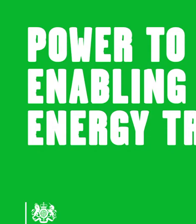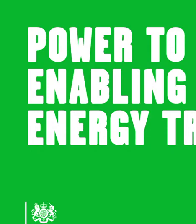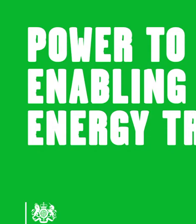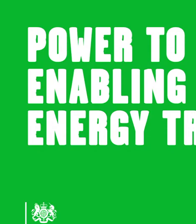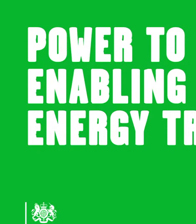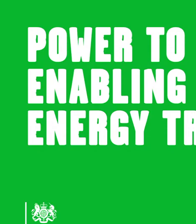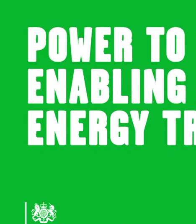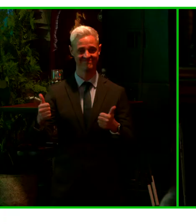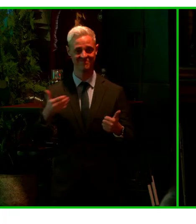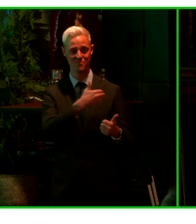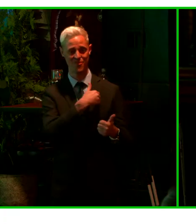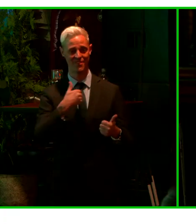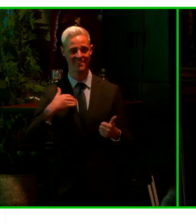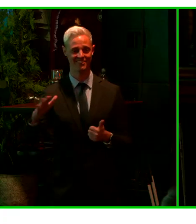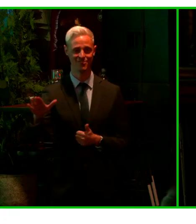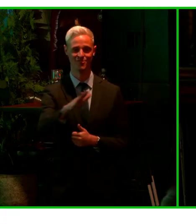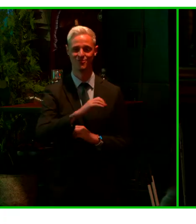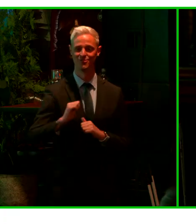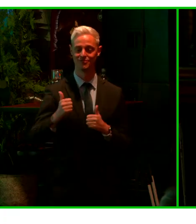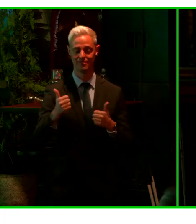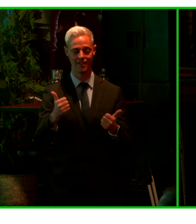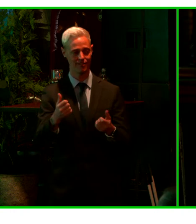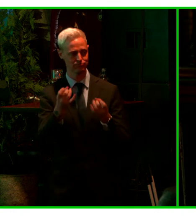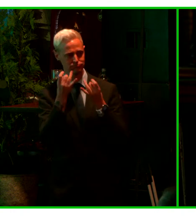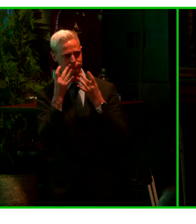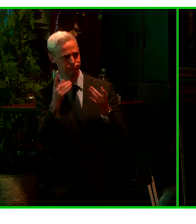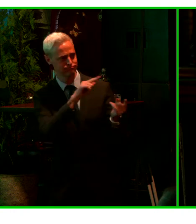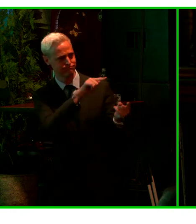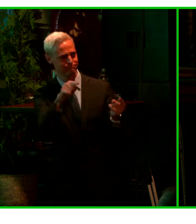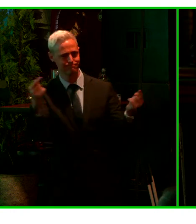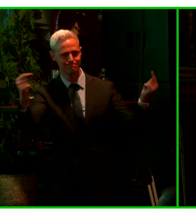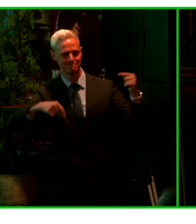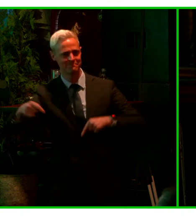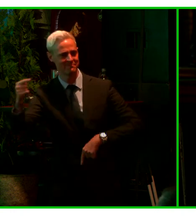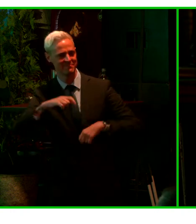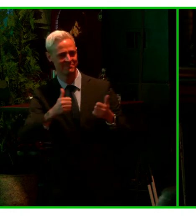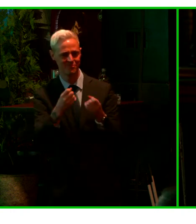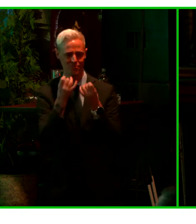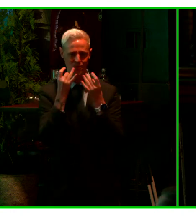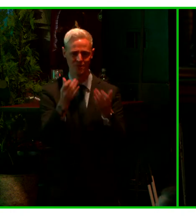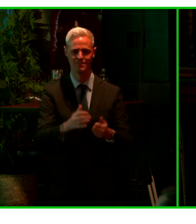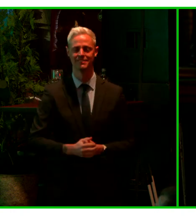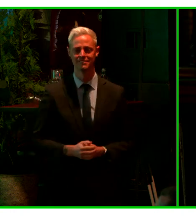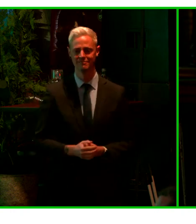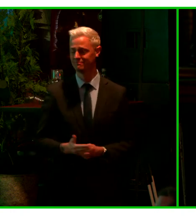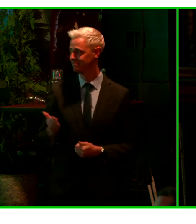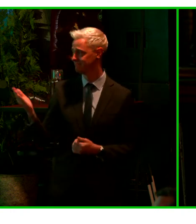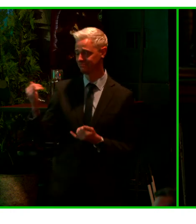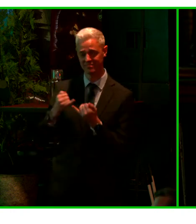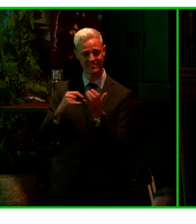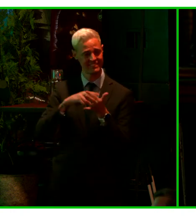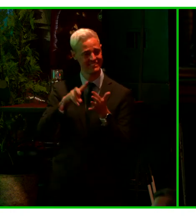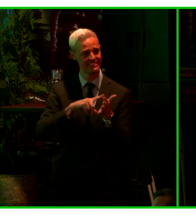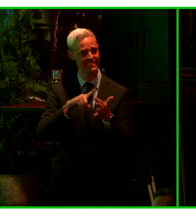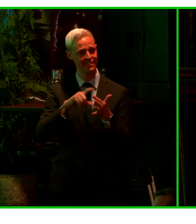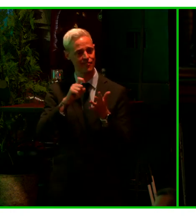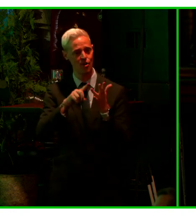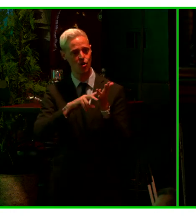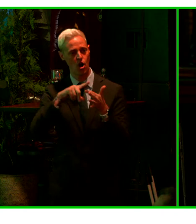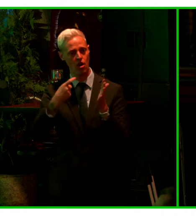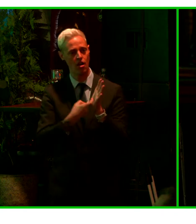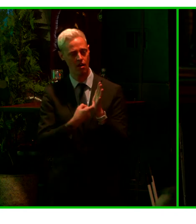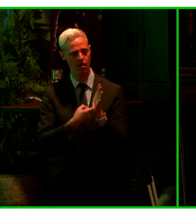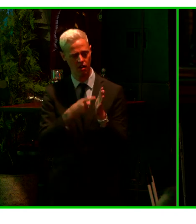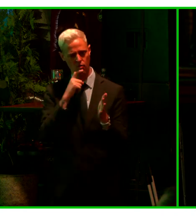Right, good morning, everyone. And it's absolutely wonderful to see you all here this morning. My name's Steve Connor, and I'm going to be